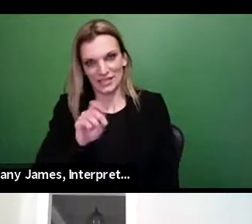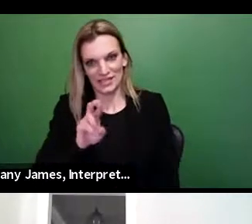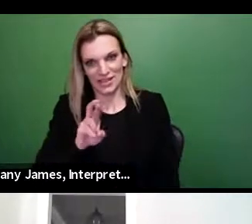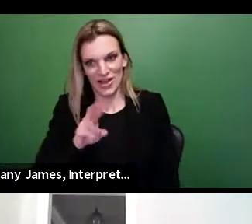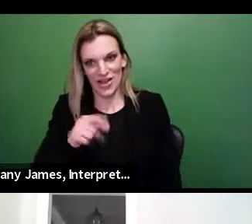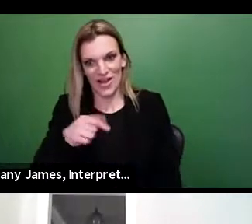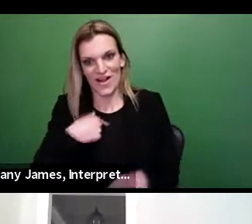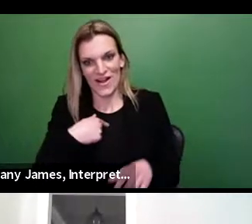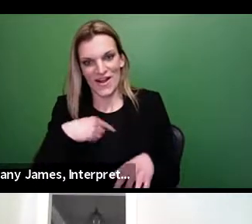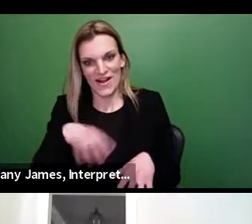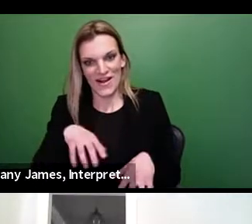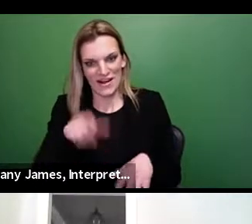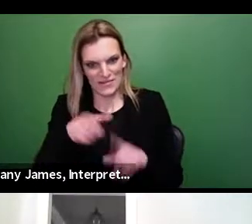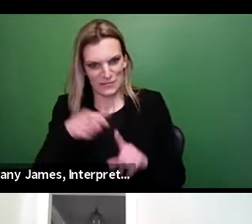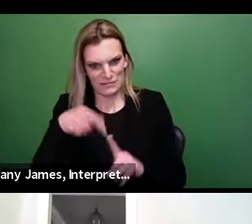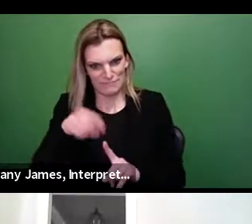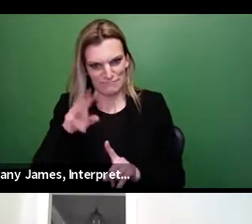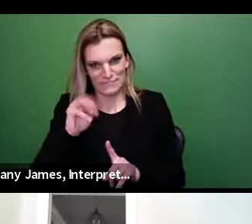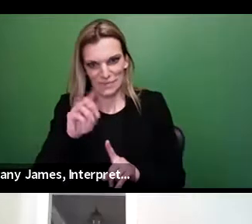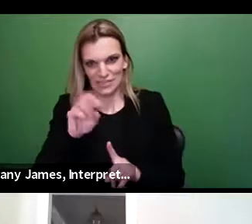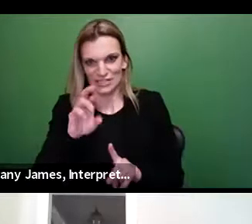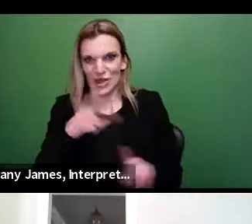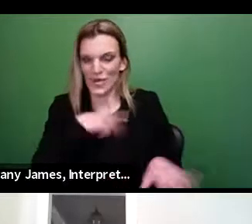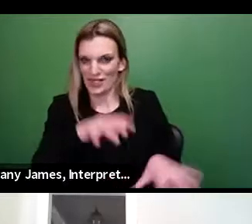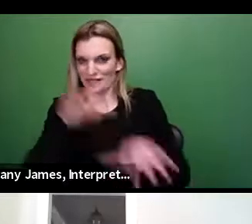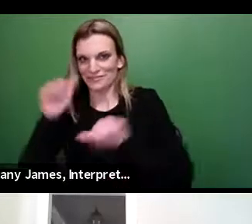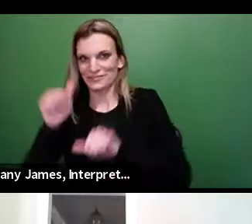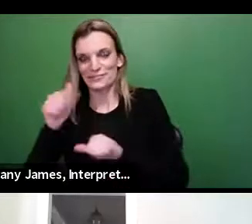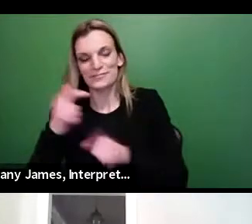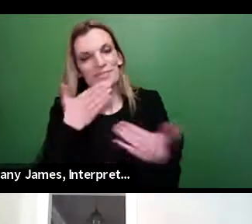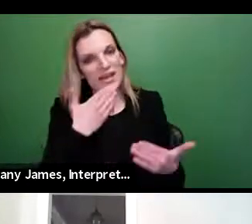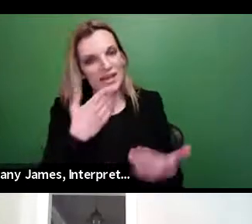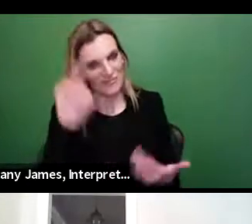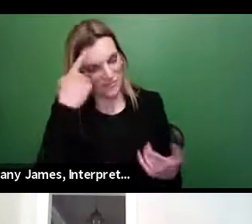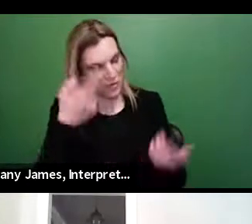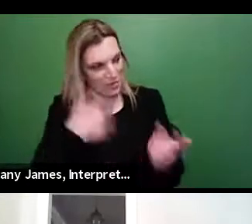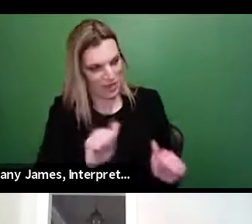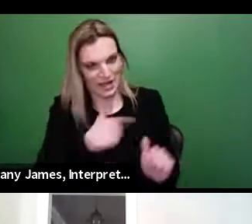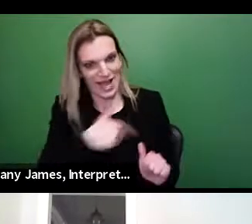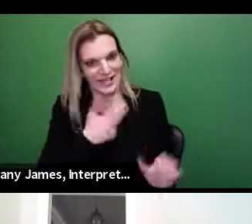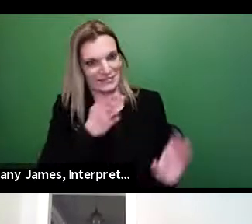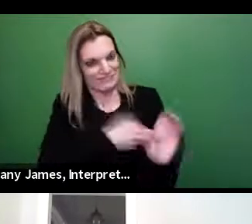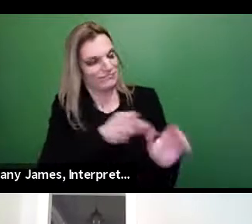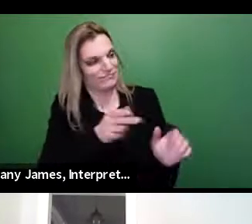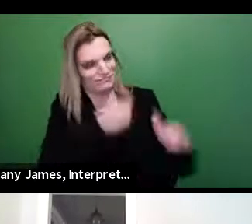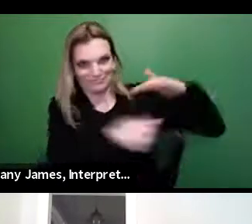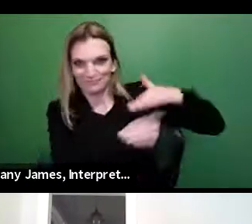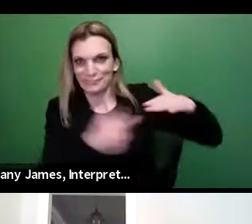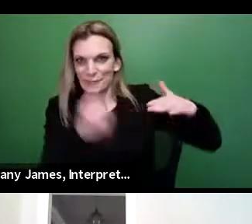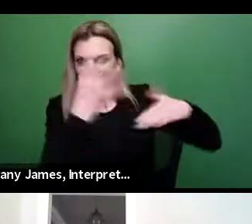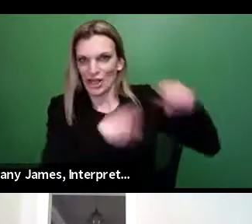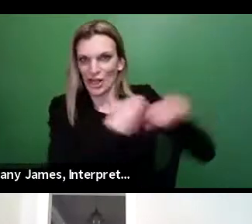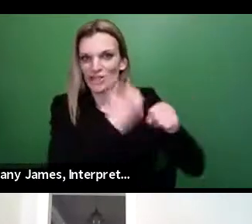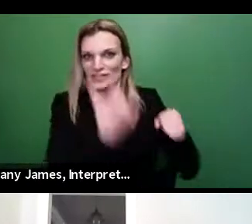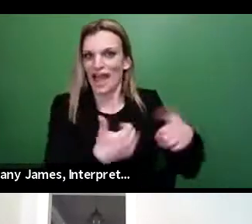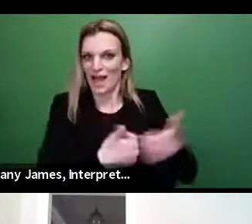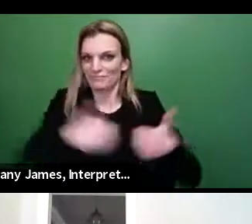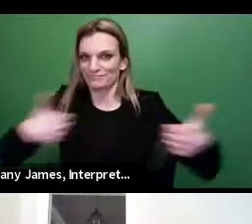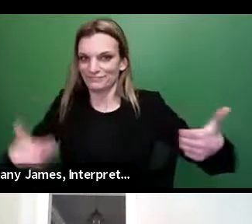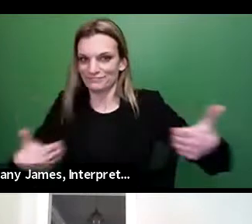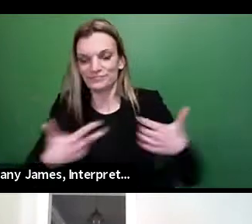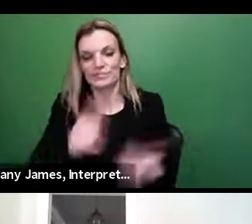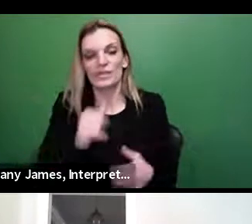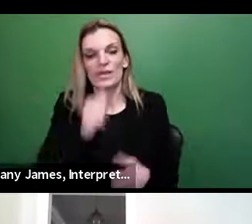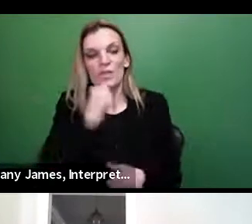us for so many years. Just to give a few updates, the Michigan Women's